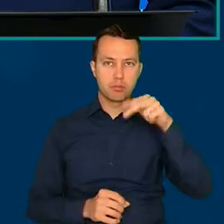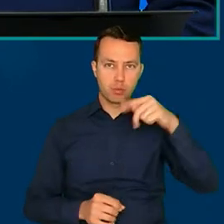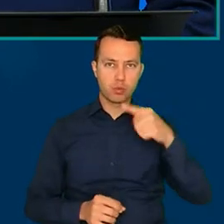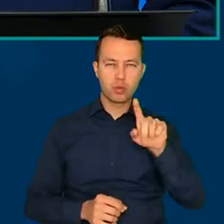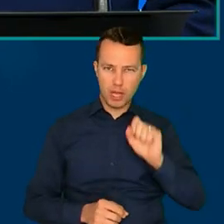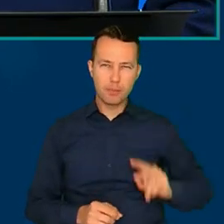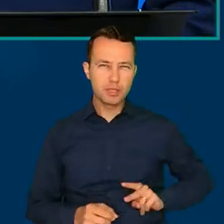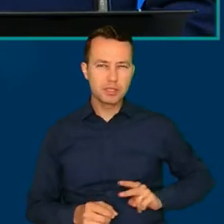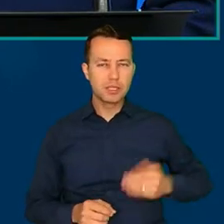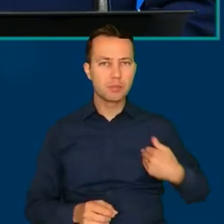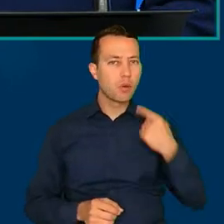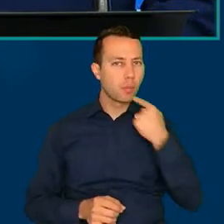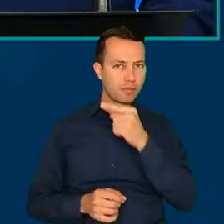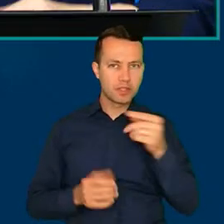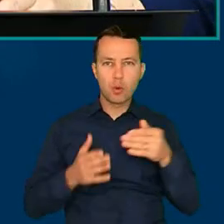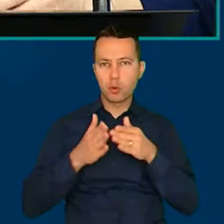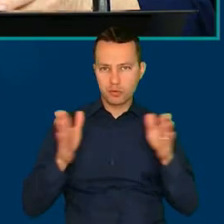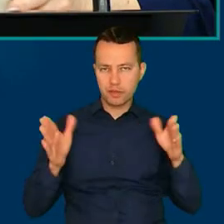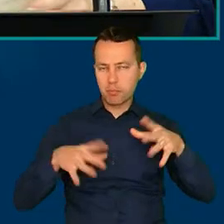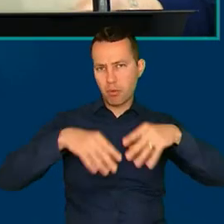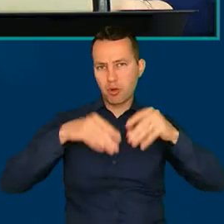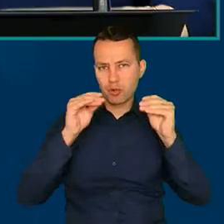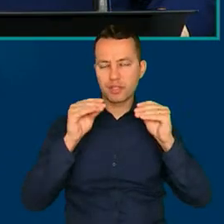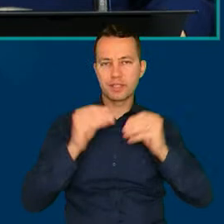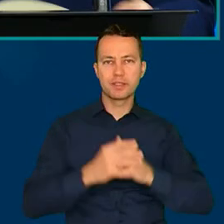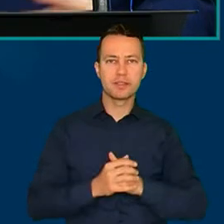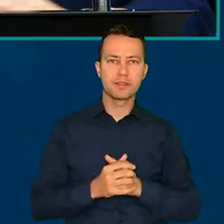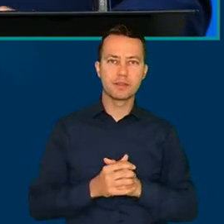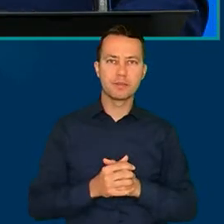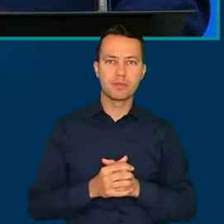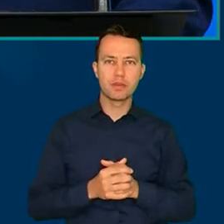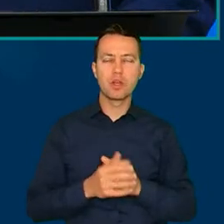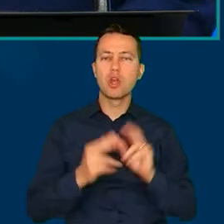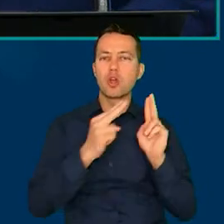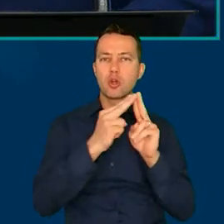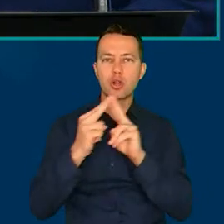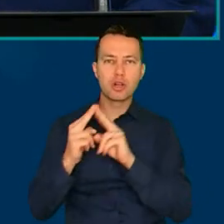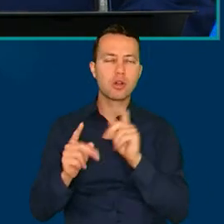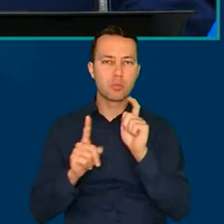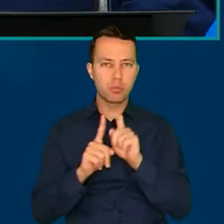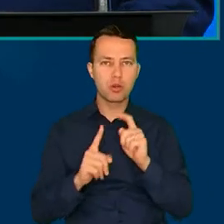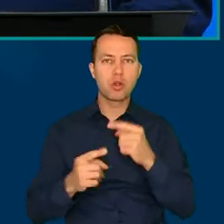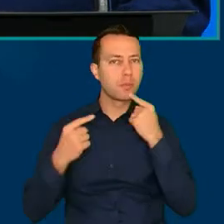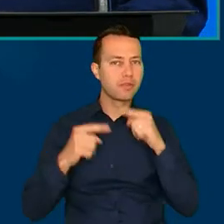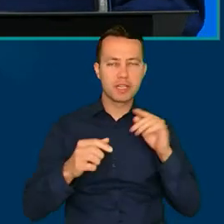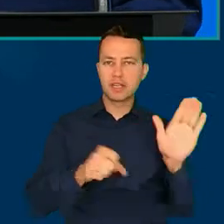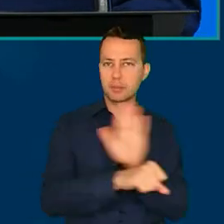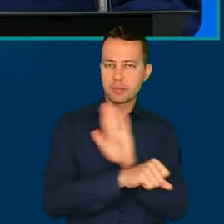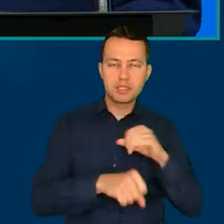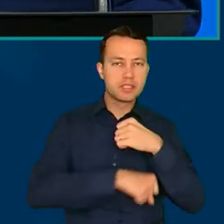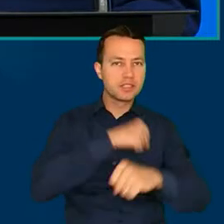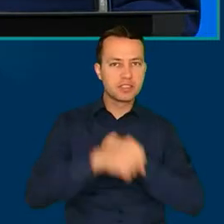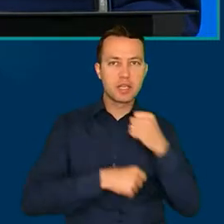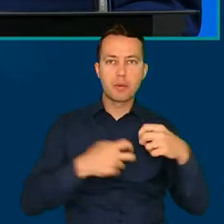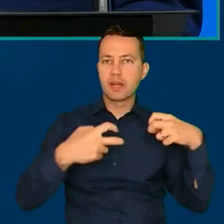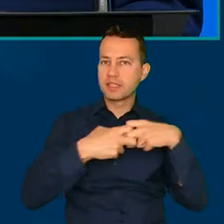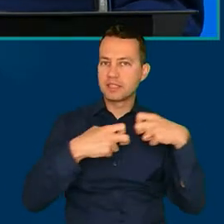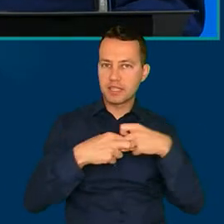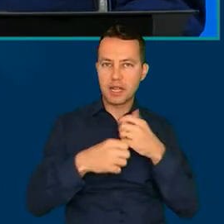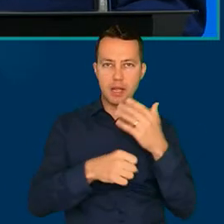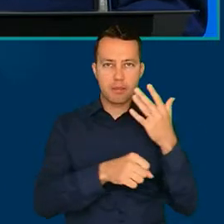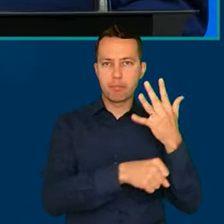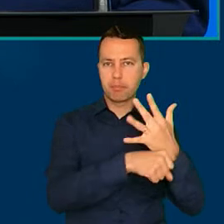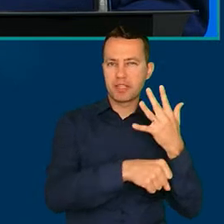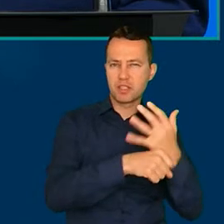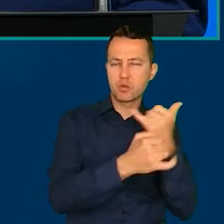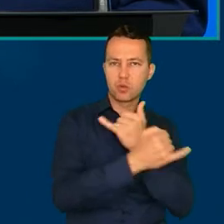mentioned when he was opening our webinar, our national contact point for responsible business is